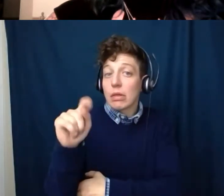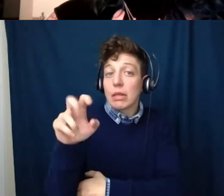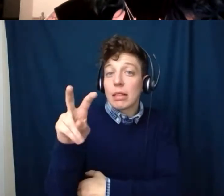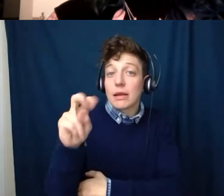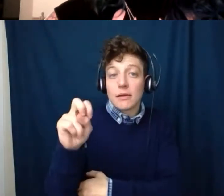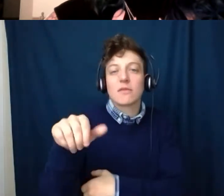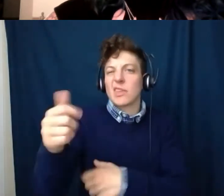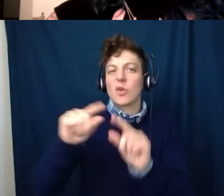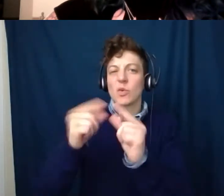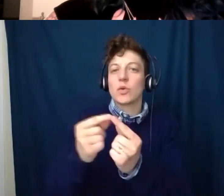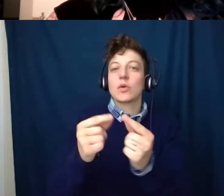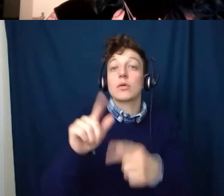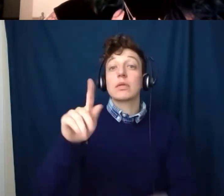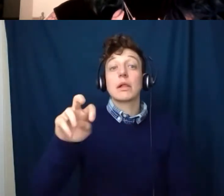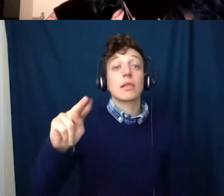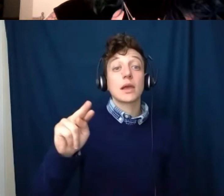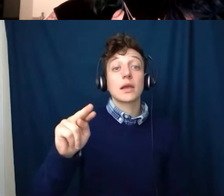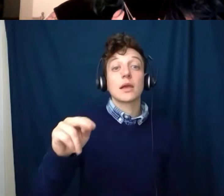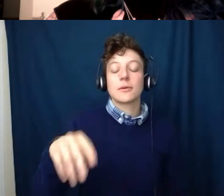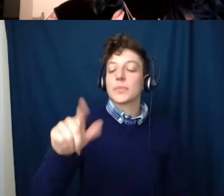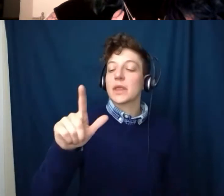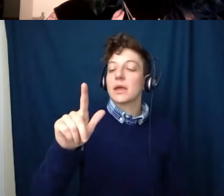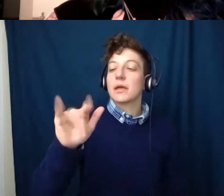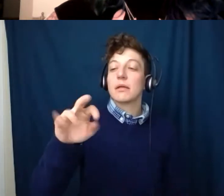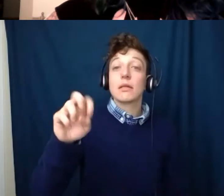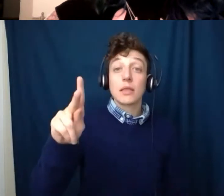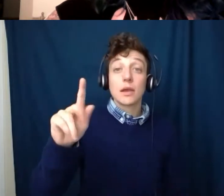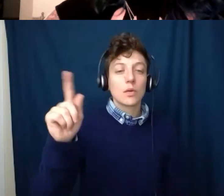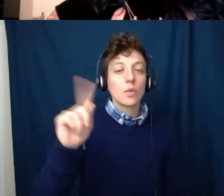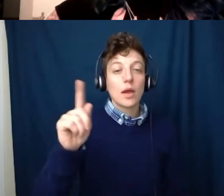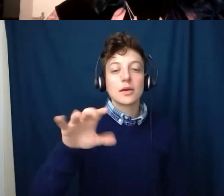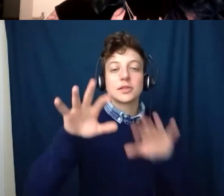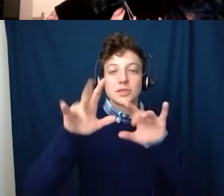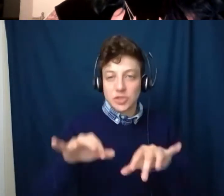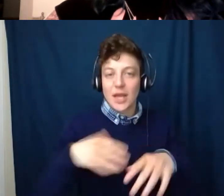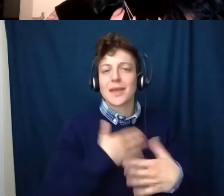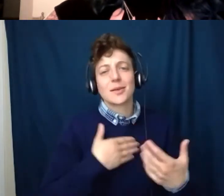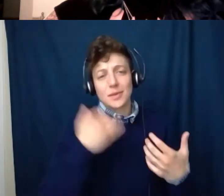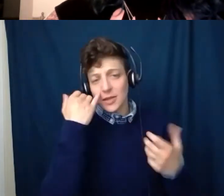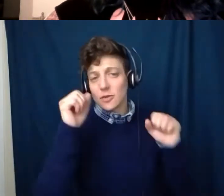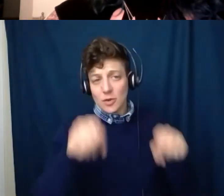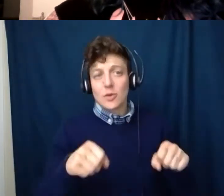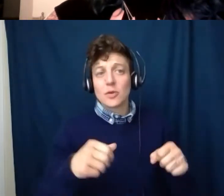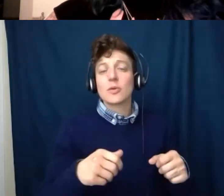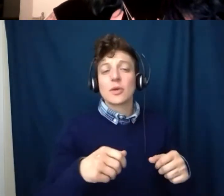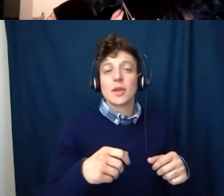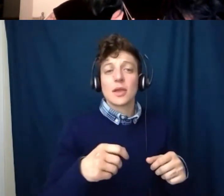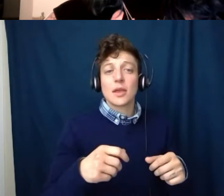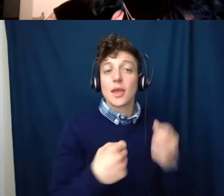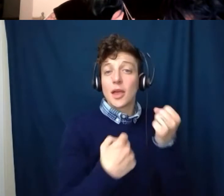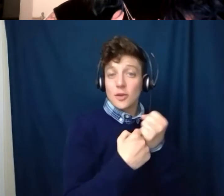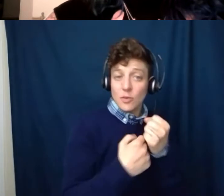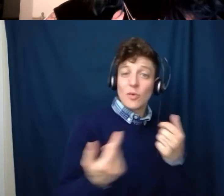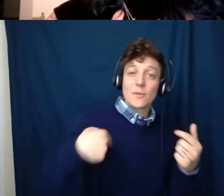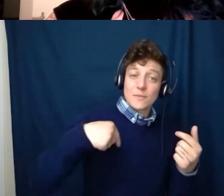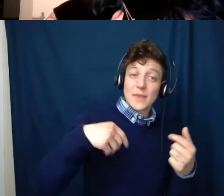the links are in the chat. Please do. Also, if you can support Skype a Scientist, we would really appreciate it. You can do that at